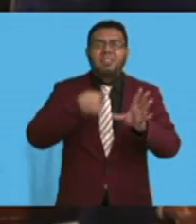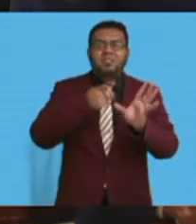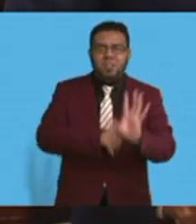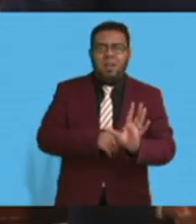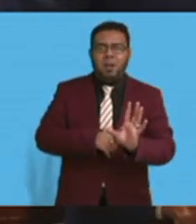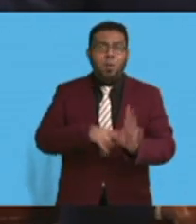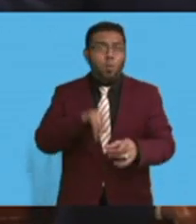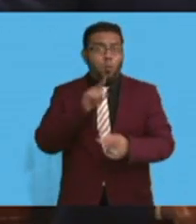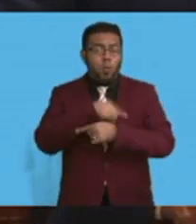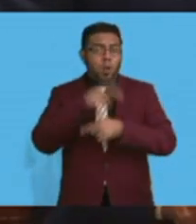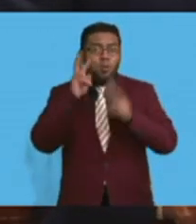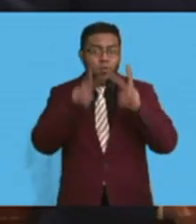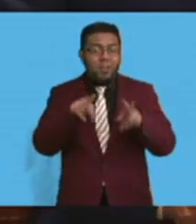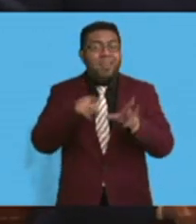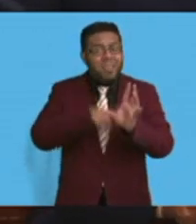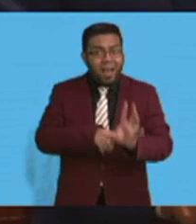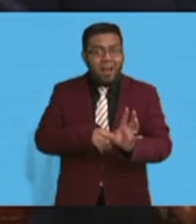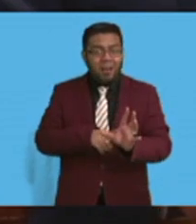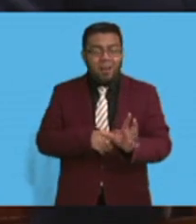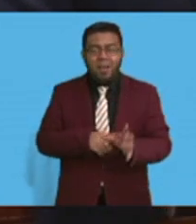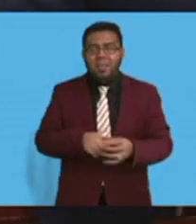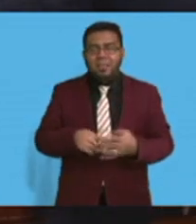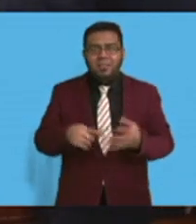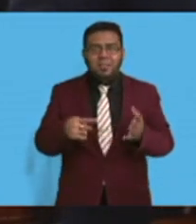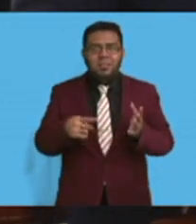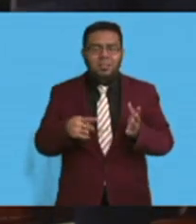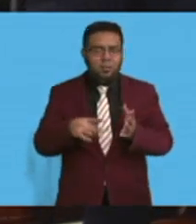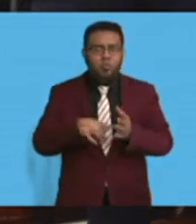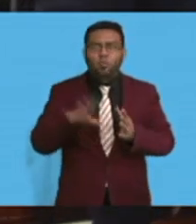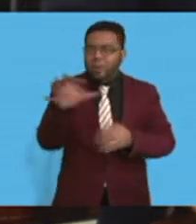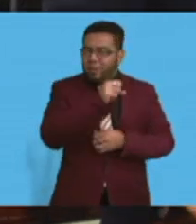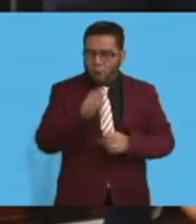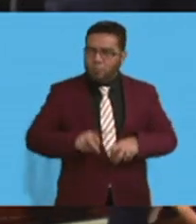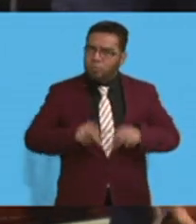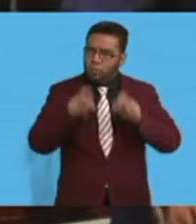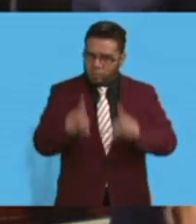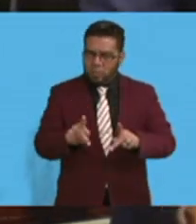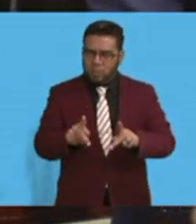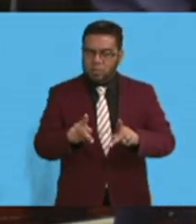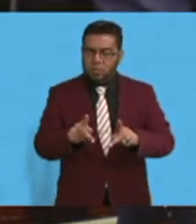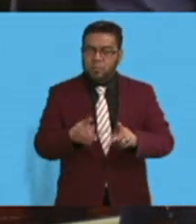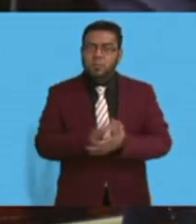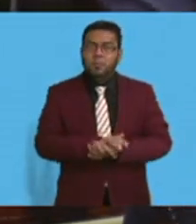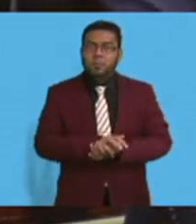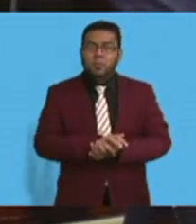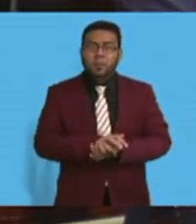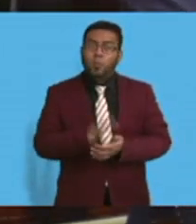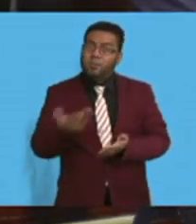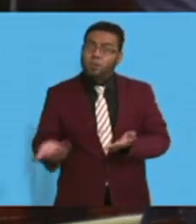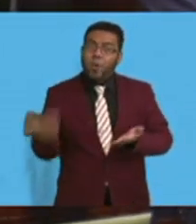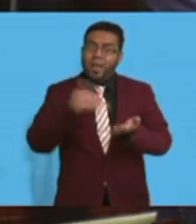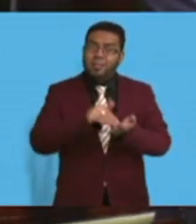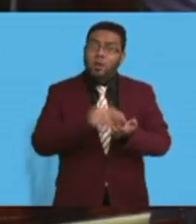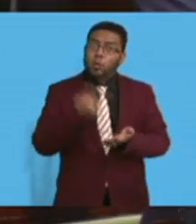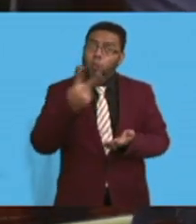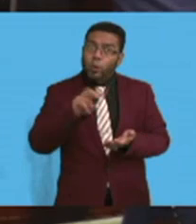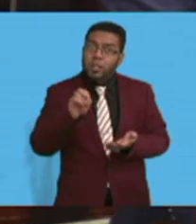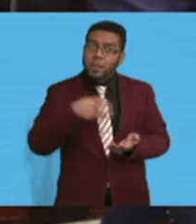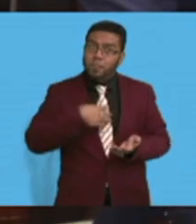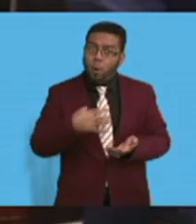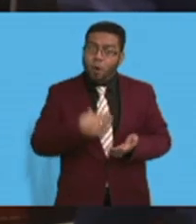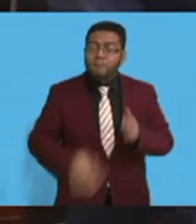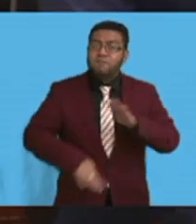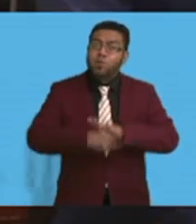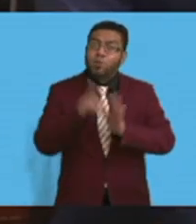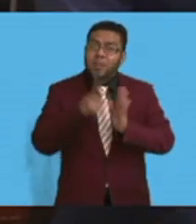much look forward to seeing young, talented, ambitious Fijians seize this new opportunity. Madam Speaker, we're also adding 20 more full-time scholarships under